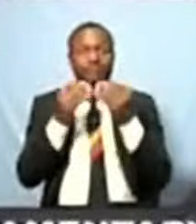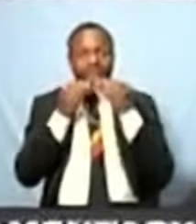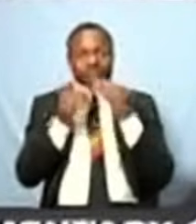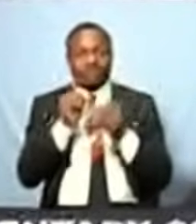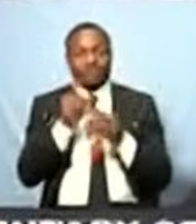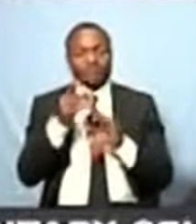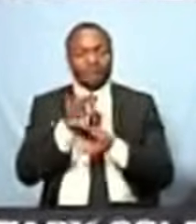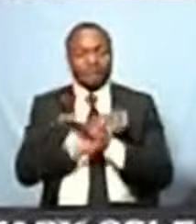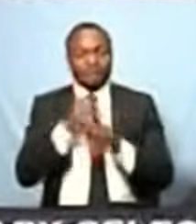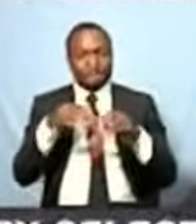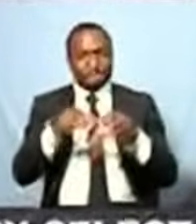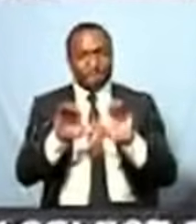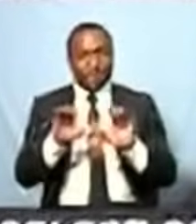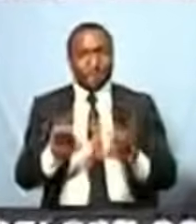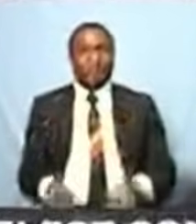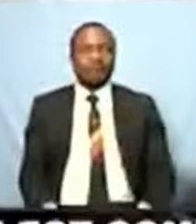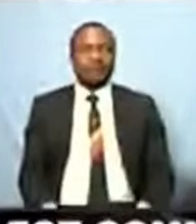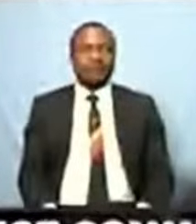you before we proceed.